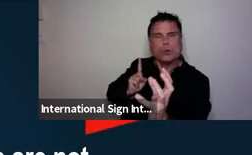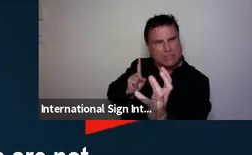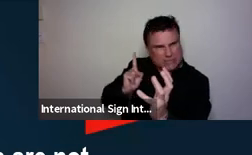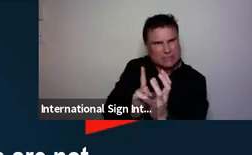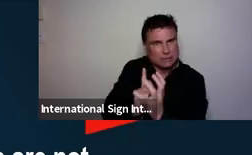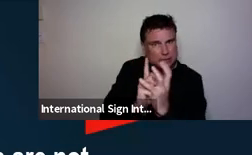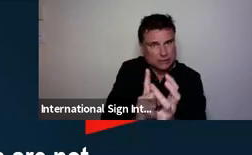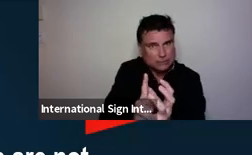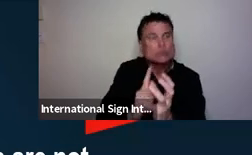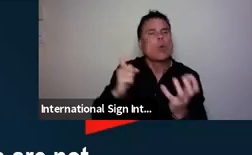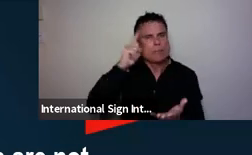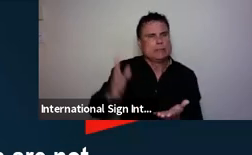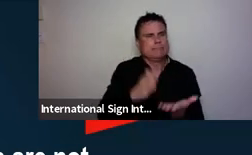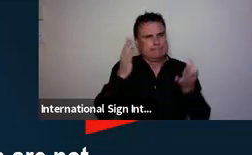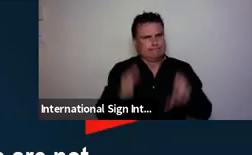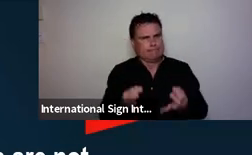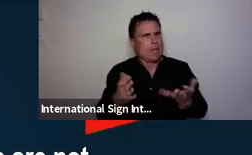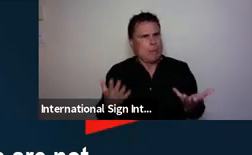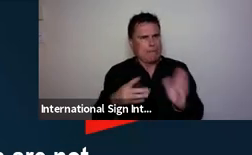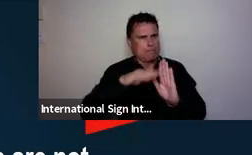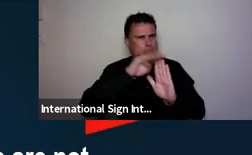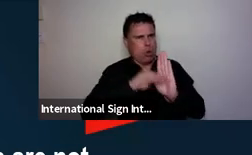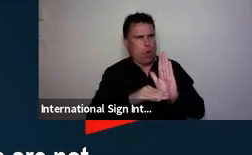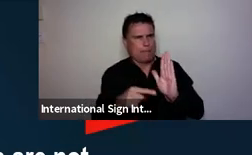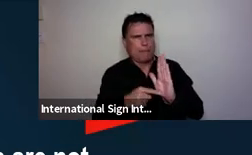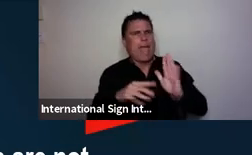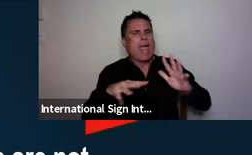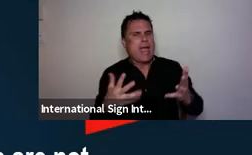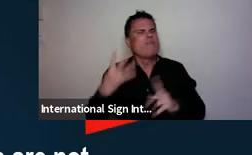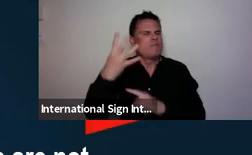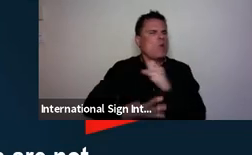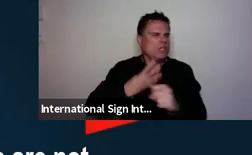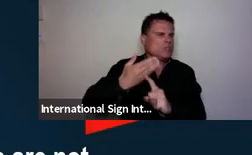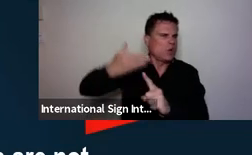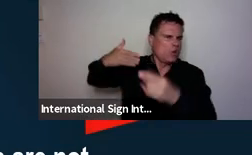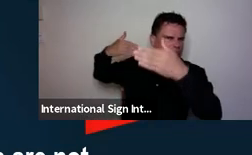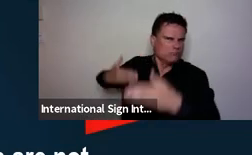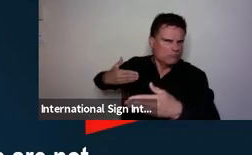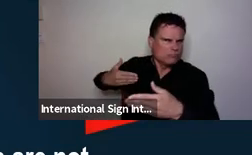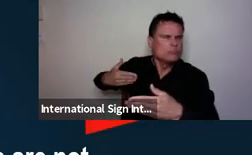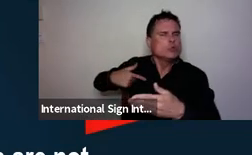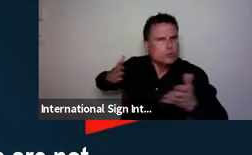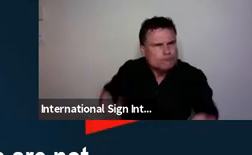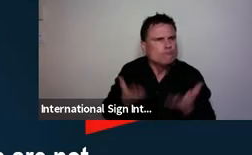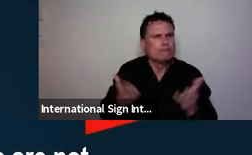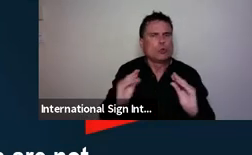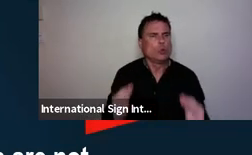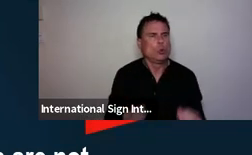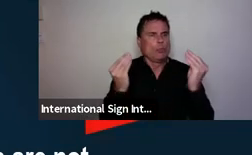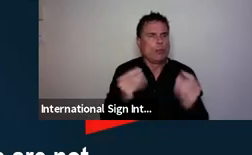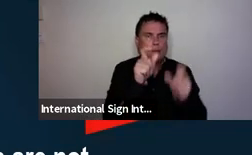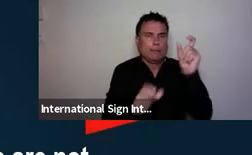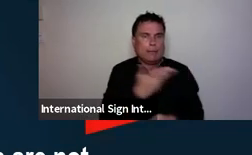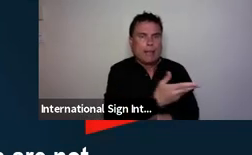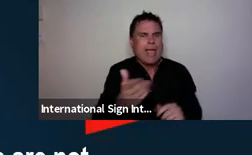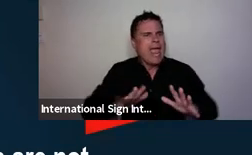started 4 years ago to promote the rights of young persons with disabilities so that they can exercise their reproductive rights,